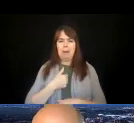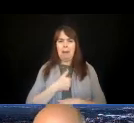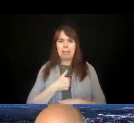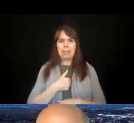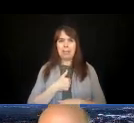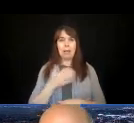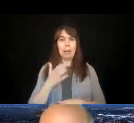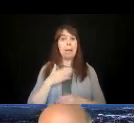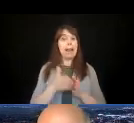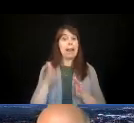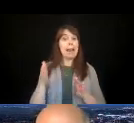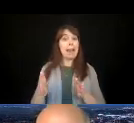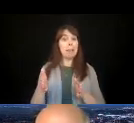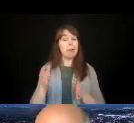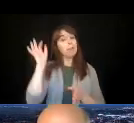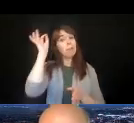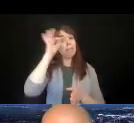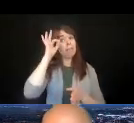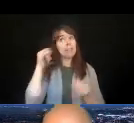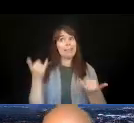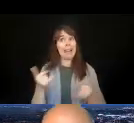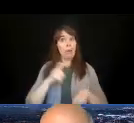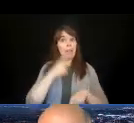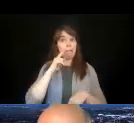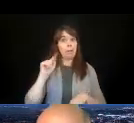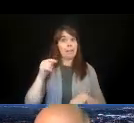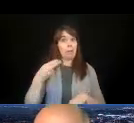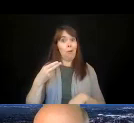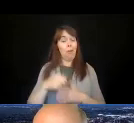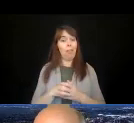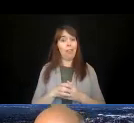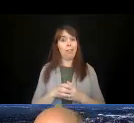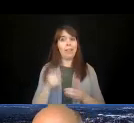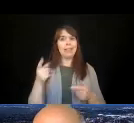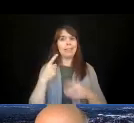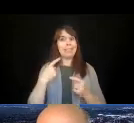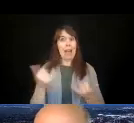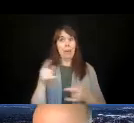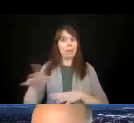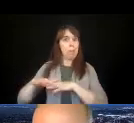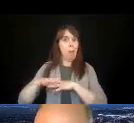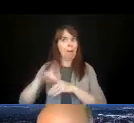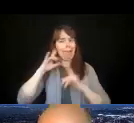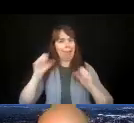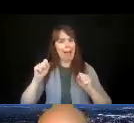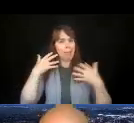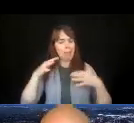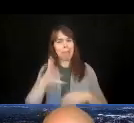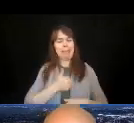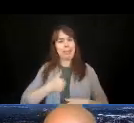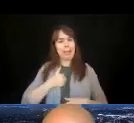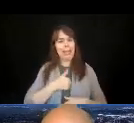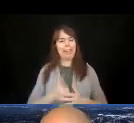my next door neighbor doesn't know that this is time for the town hall, and he's chosen this time to mow his lawn. So I apologize for the background